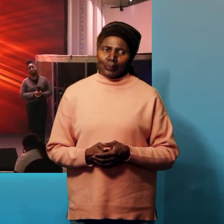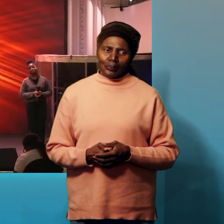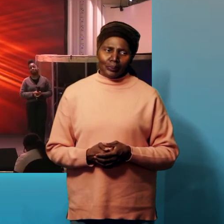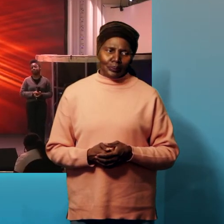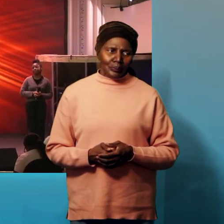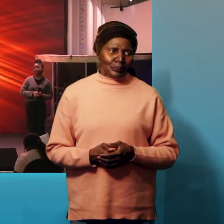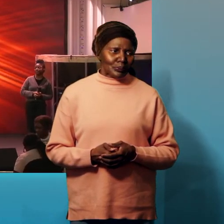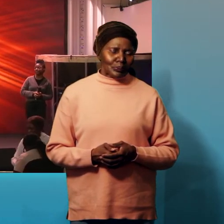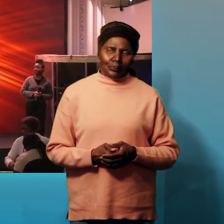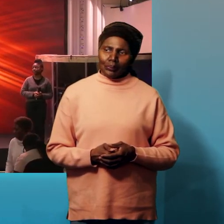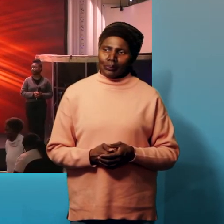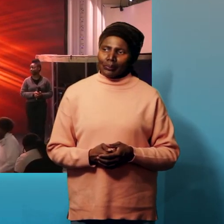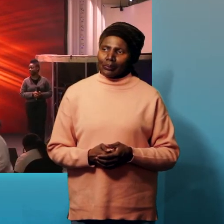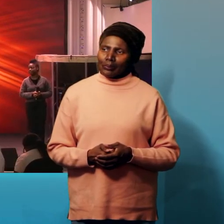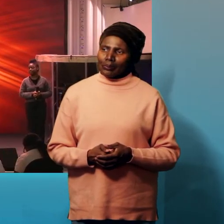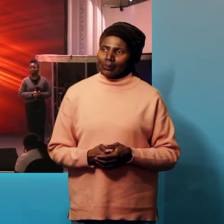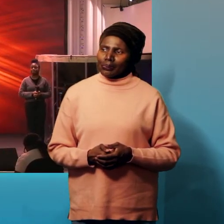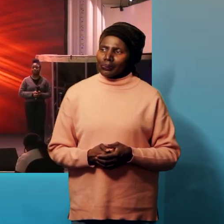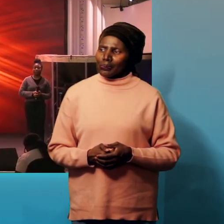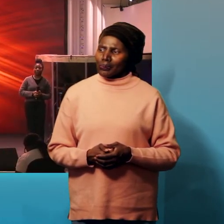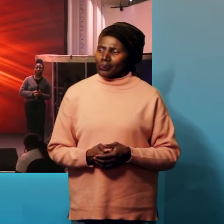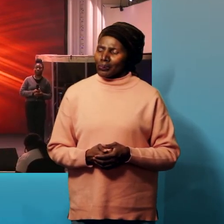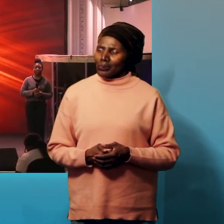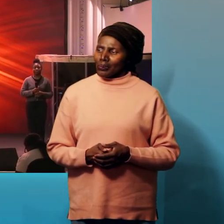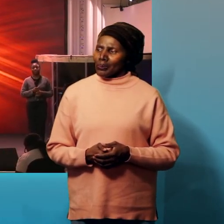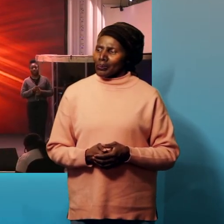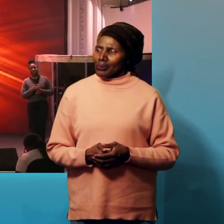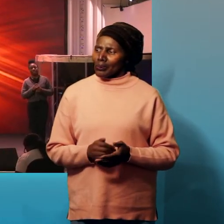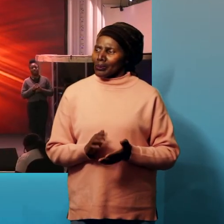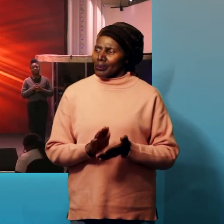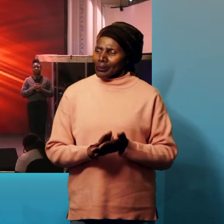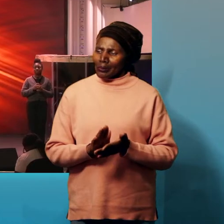Let's sing this together. Hallelujah.